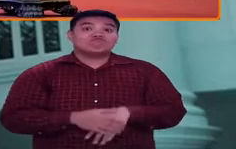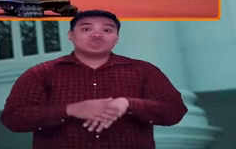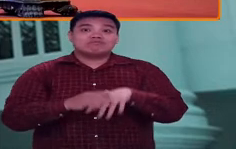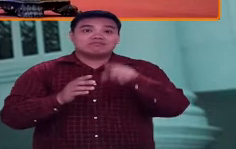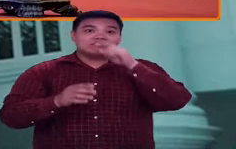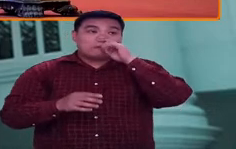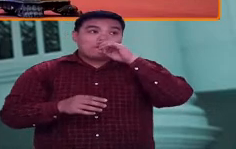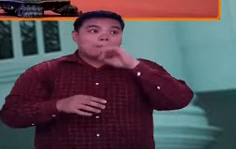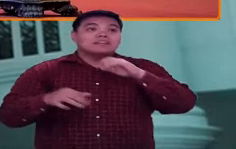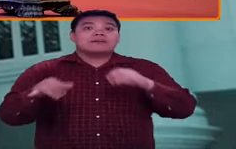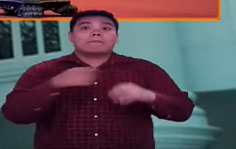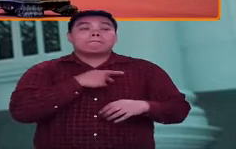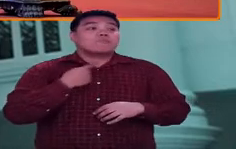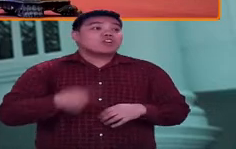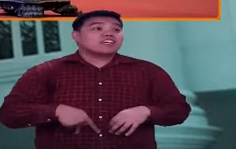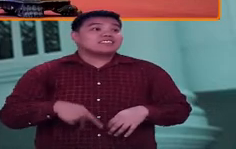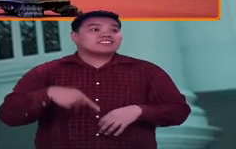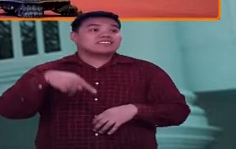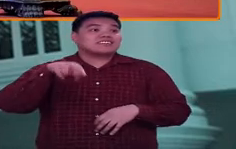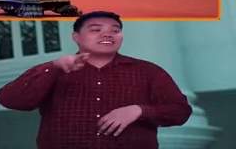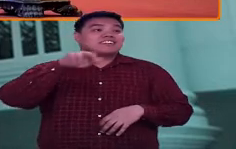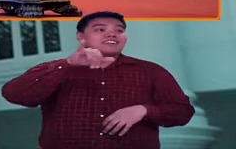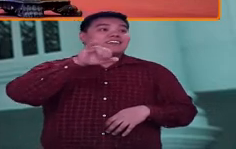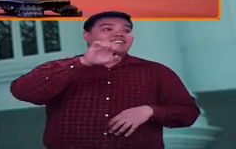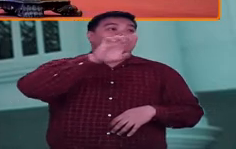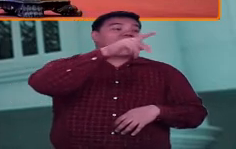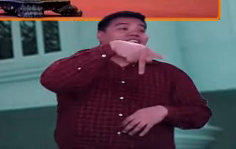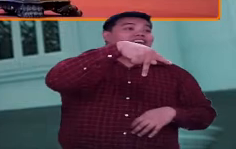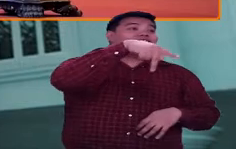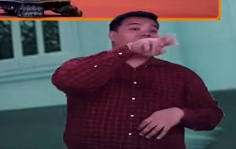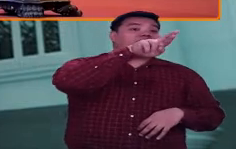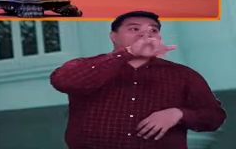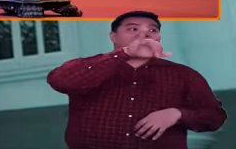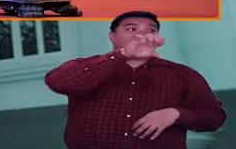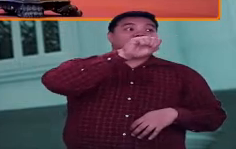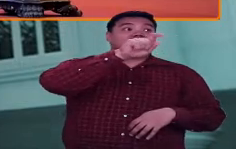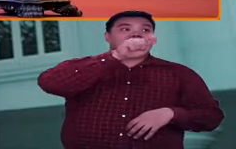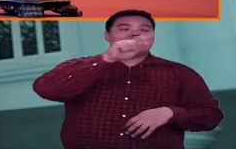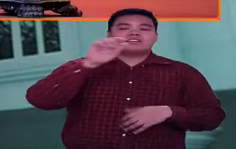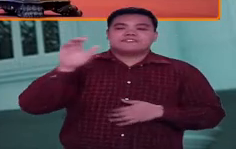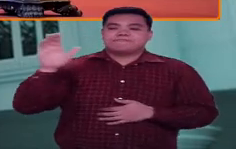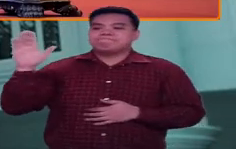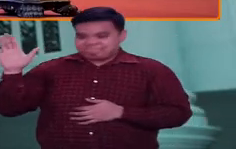Priests that help people, they're mainly only interested in being paid money.